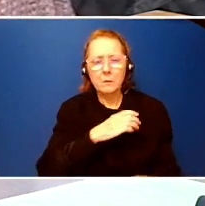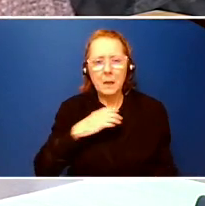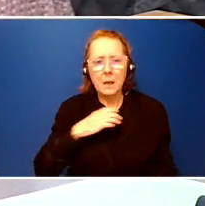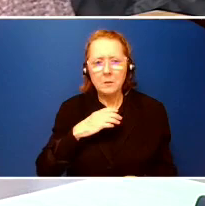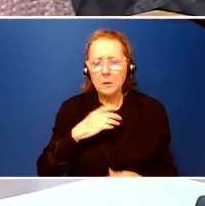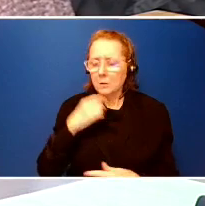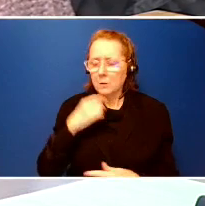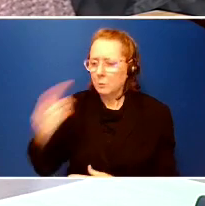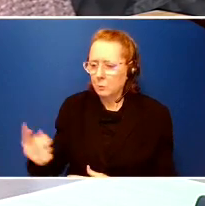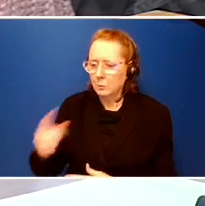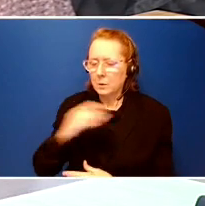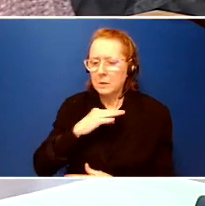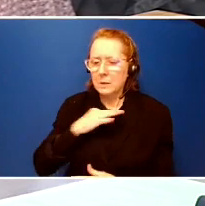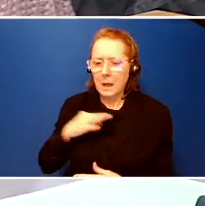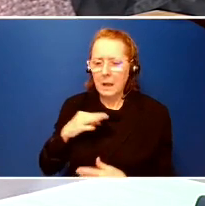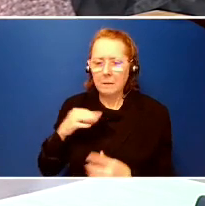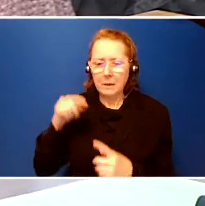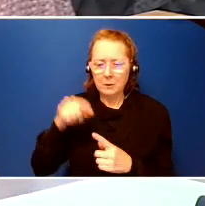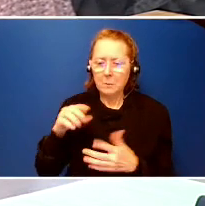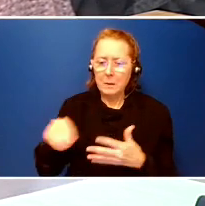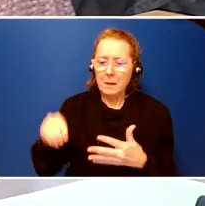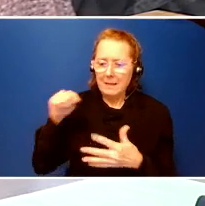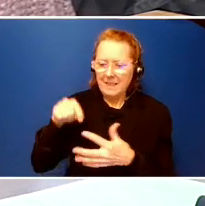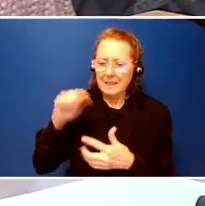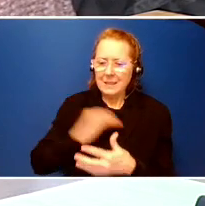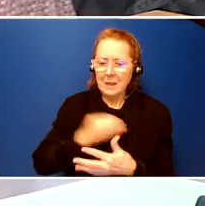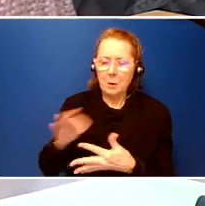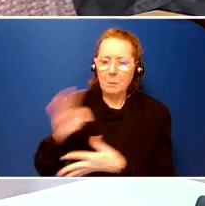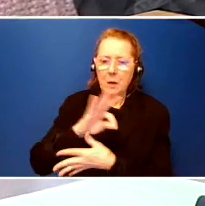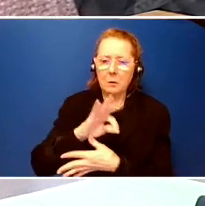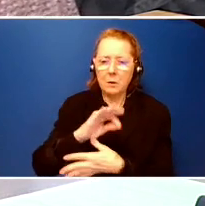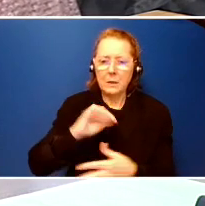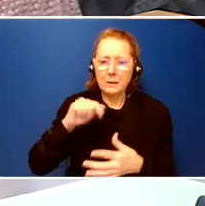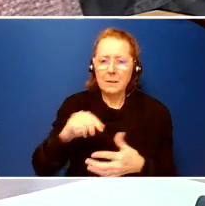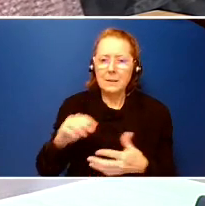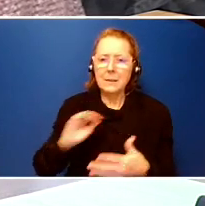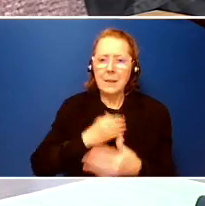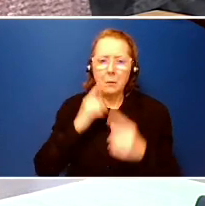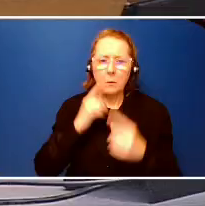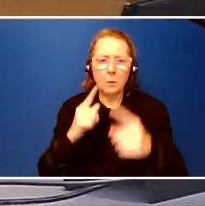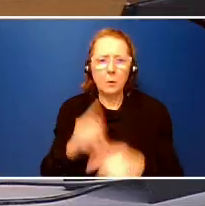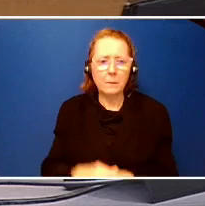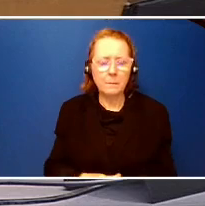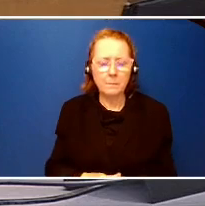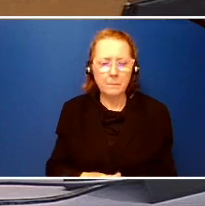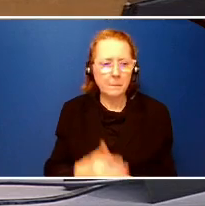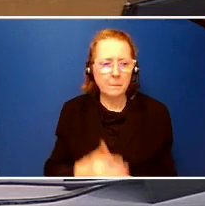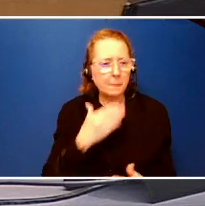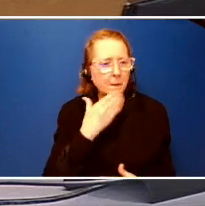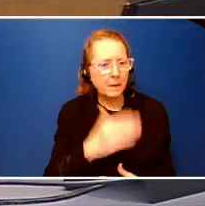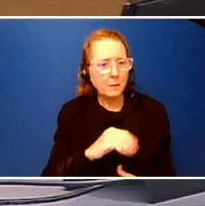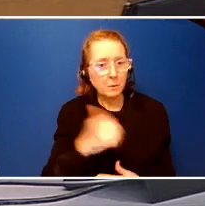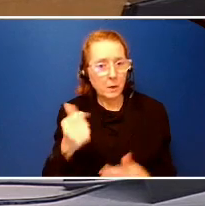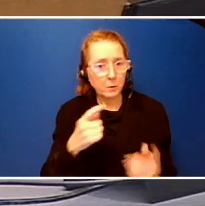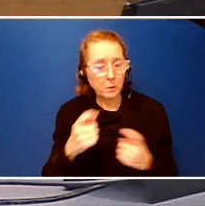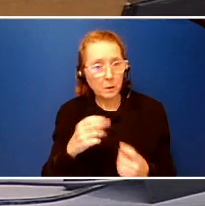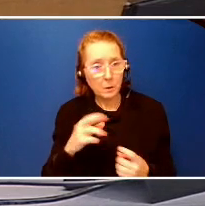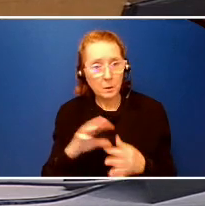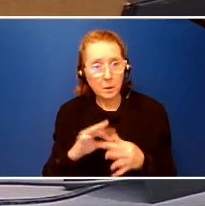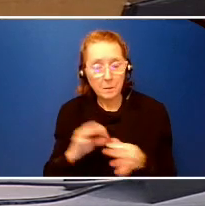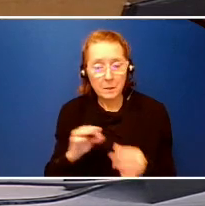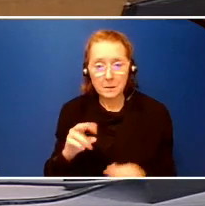staff should be that this should be a priority and the goal. Thank you, Councillor. Other questions or comments? Councillor